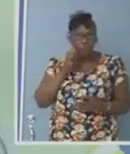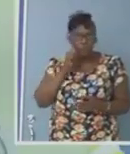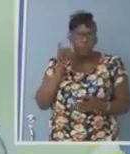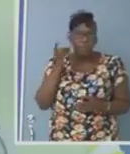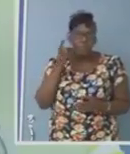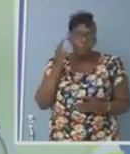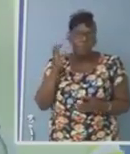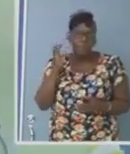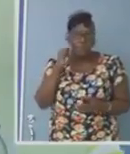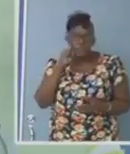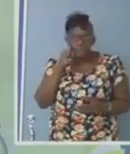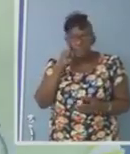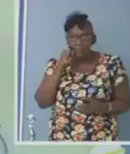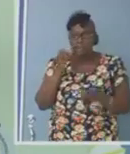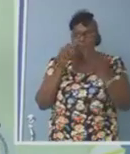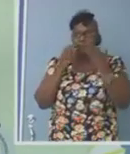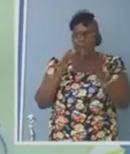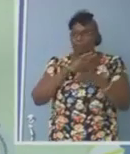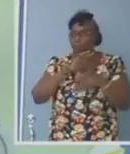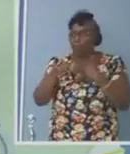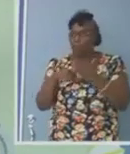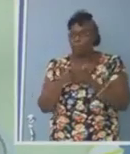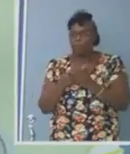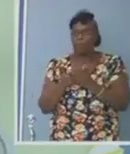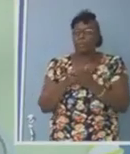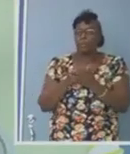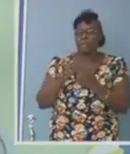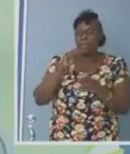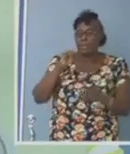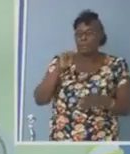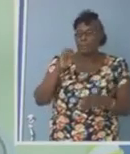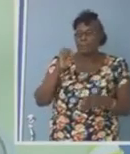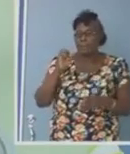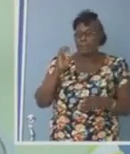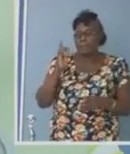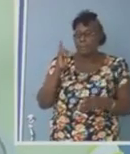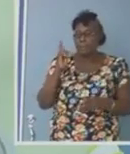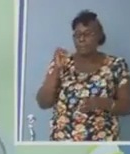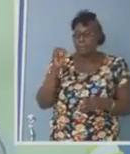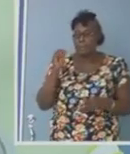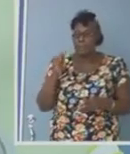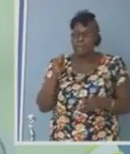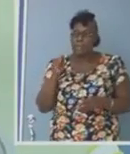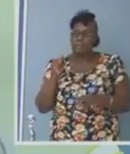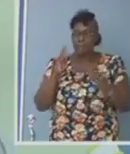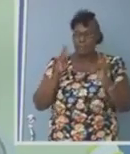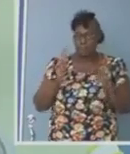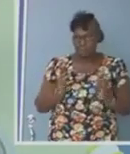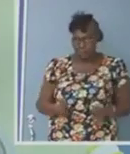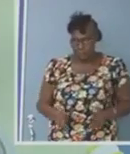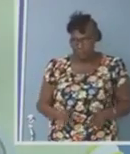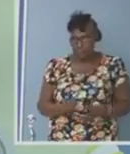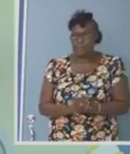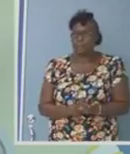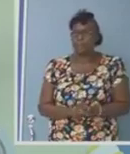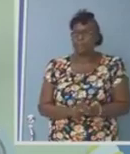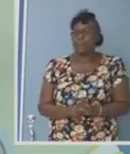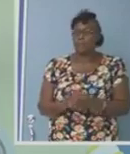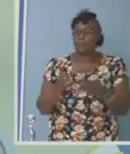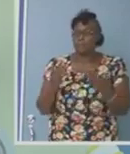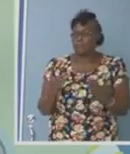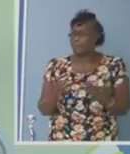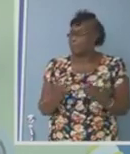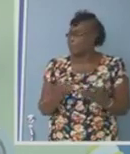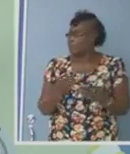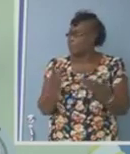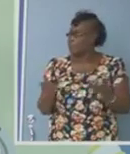and good morning to members of the media. It's my pleasure to be here to report to you, even in these trying